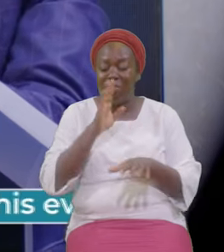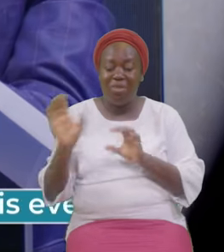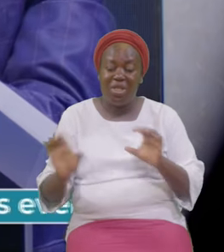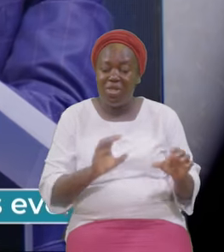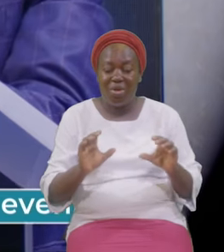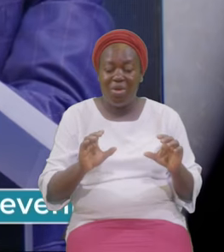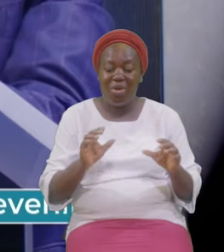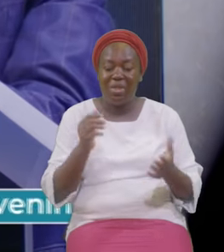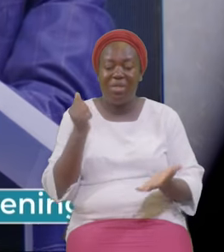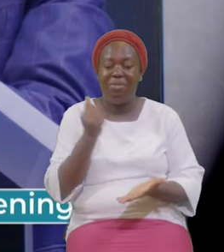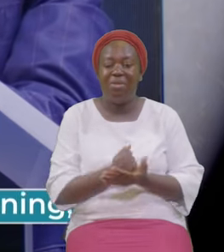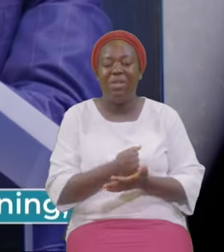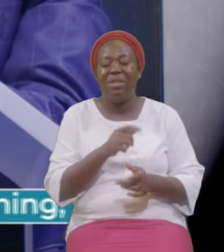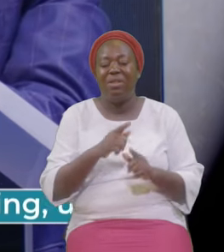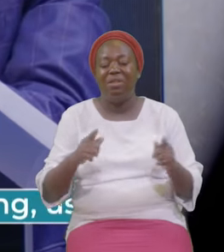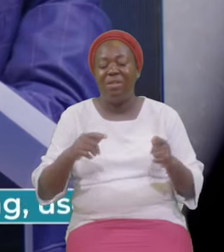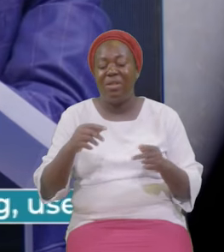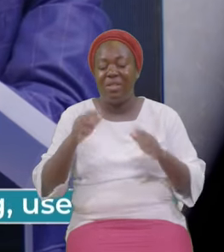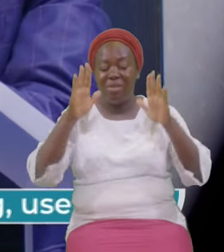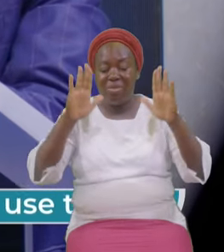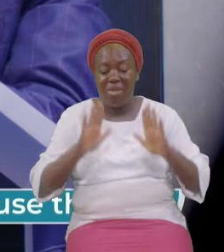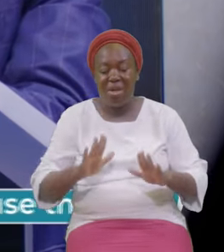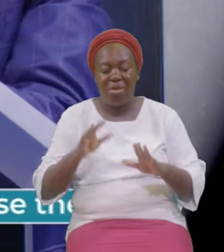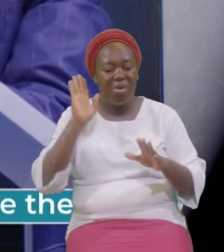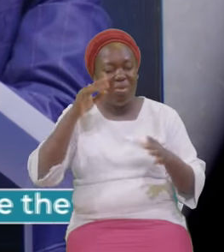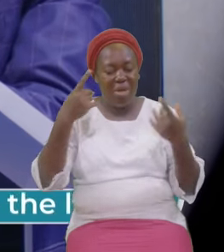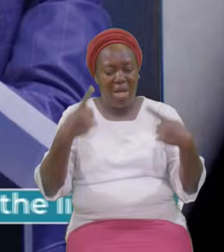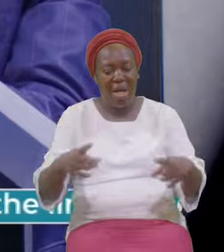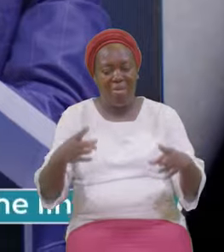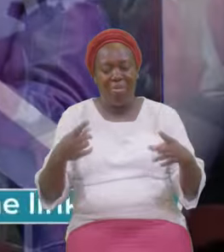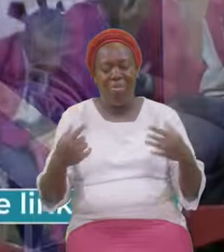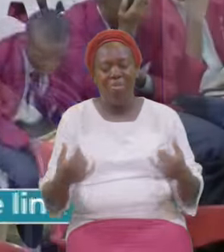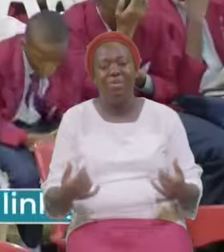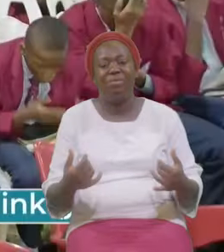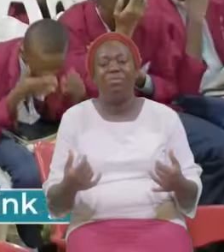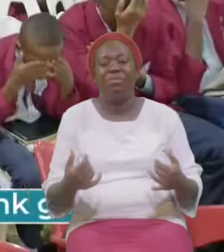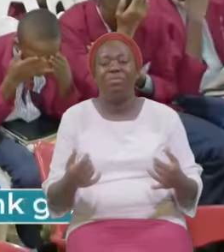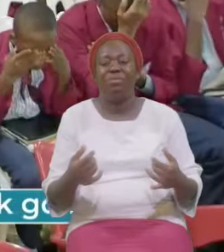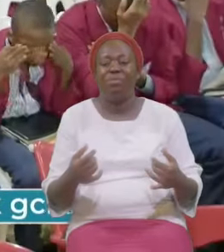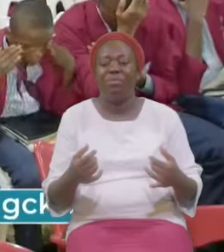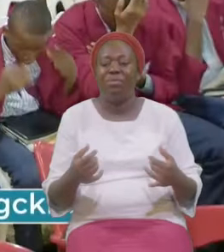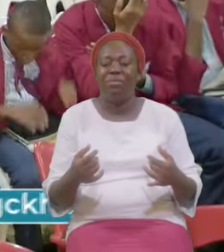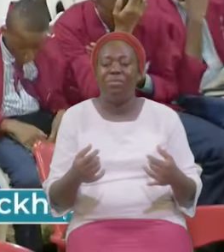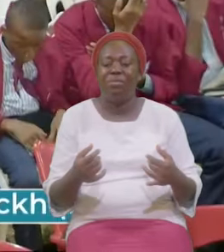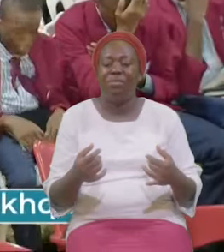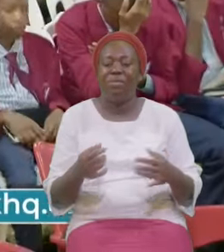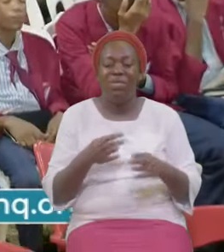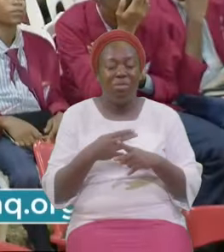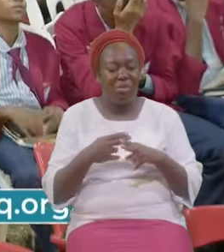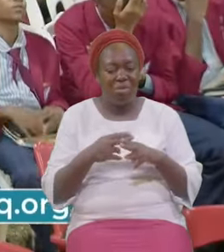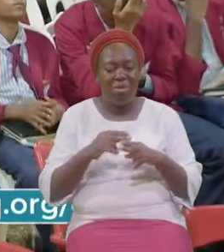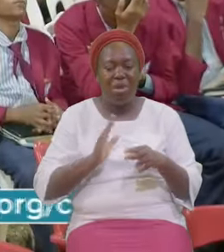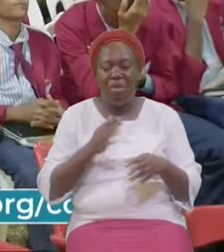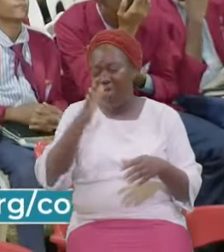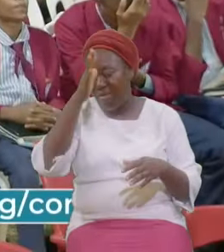Great miracles will take place right now. Very soon, our Father in the Lord will be coming. And